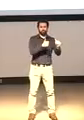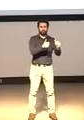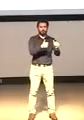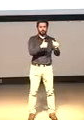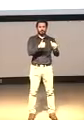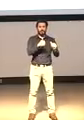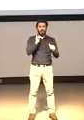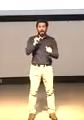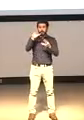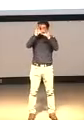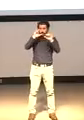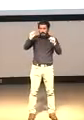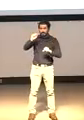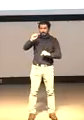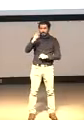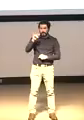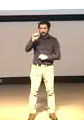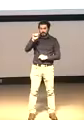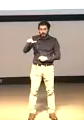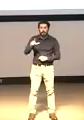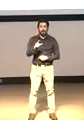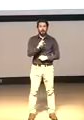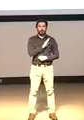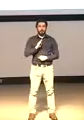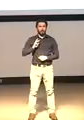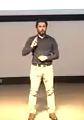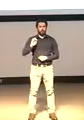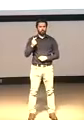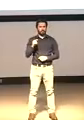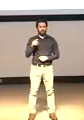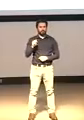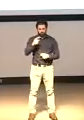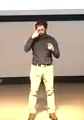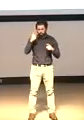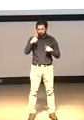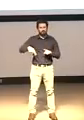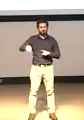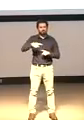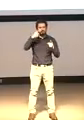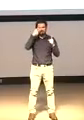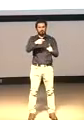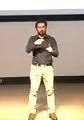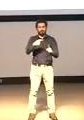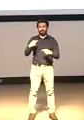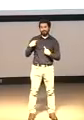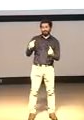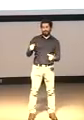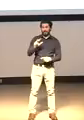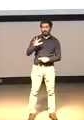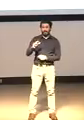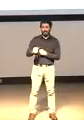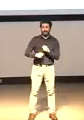of President Schlissel and the Board of Regents. During my 35 years in academic medicine, I have had the privilege